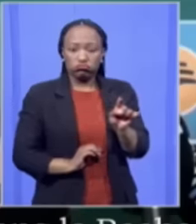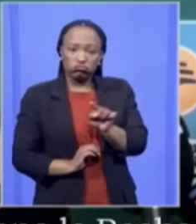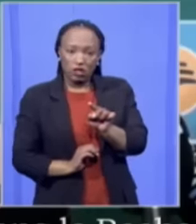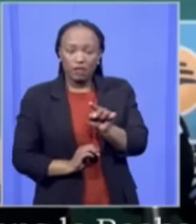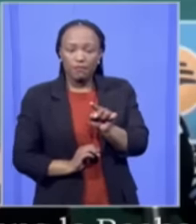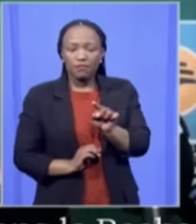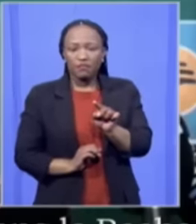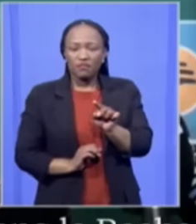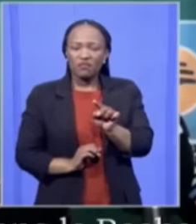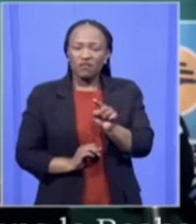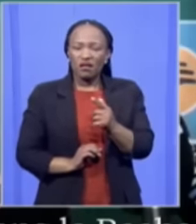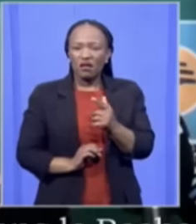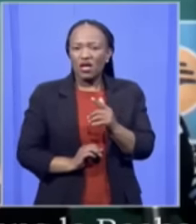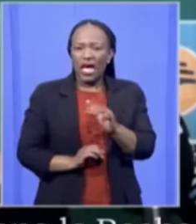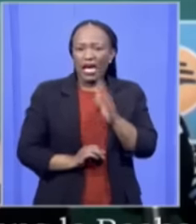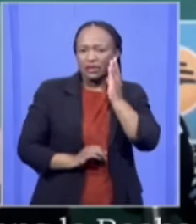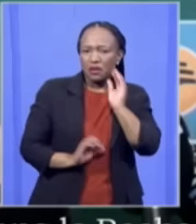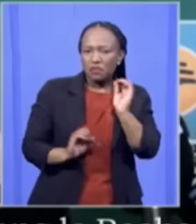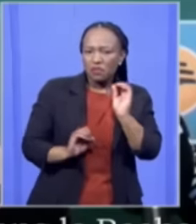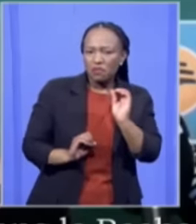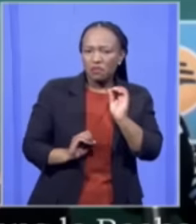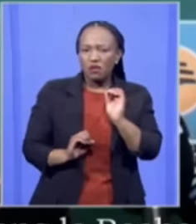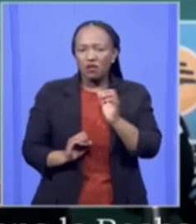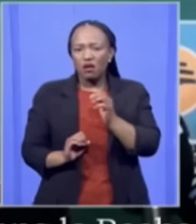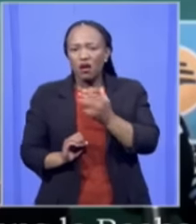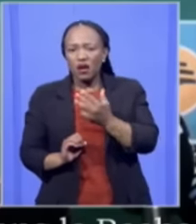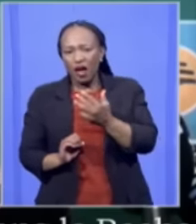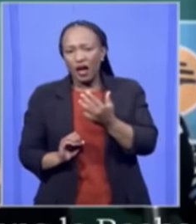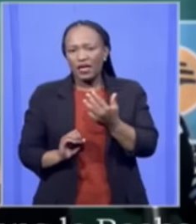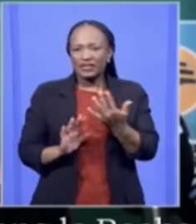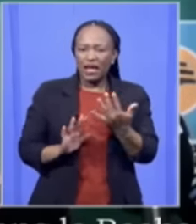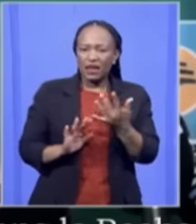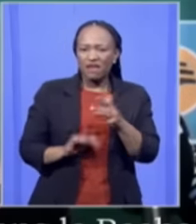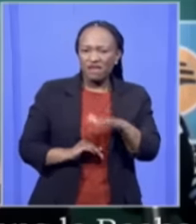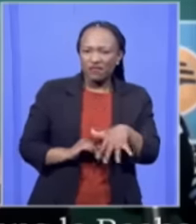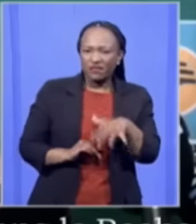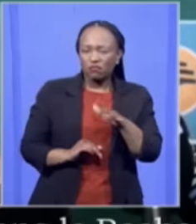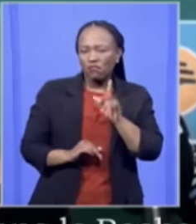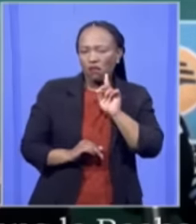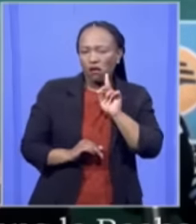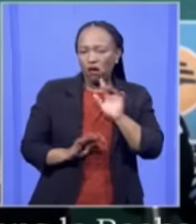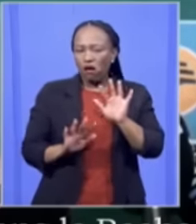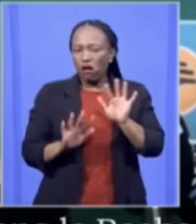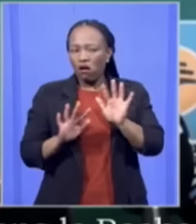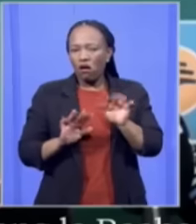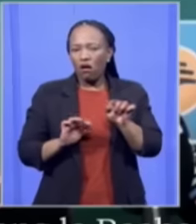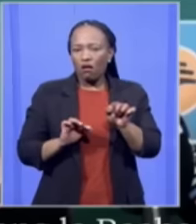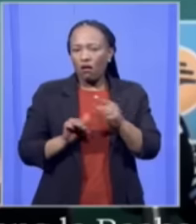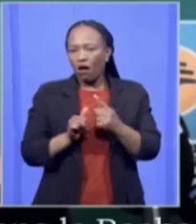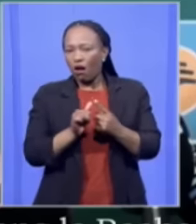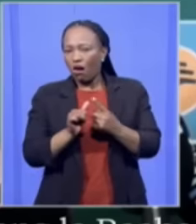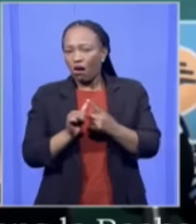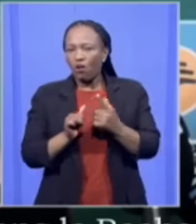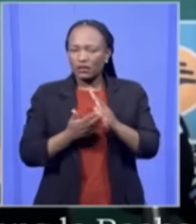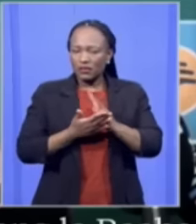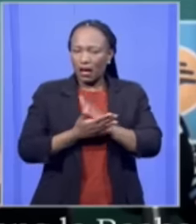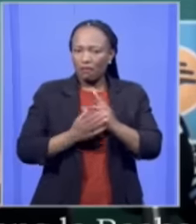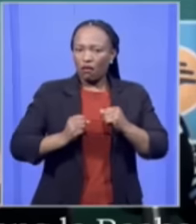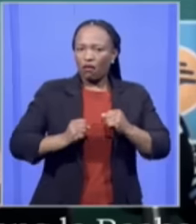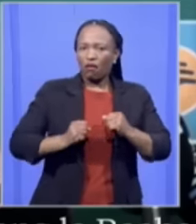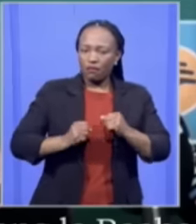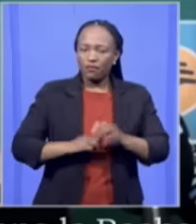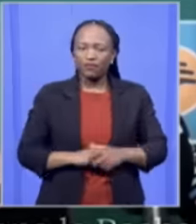5 looks experience, but 9, 10, 15, we just felt it's calculated in the sense that there's some calm heads in between and off the bench.